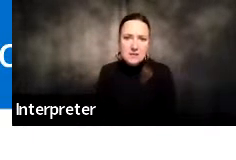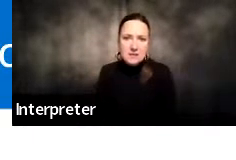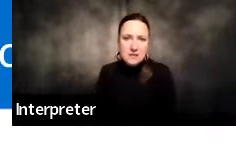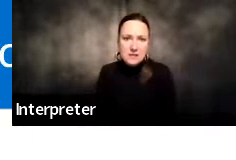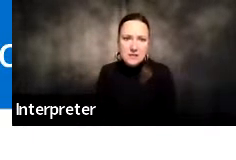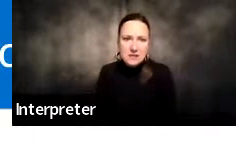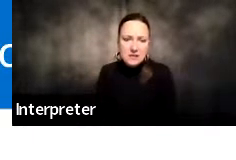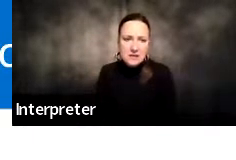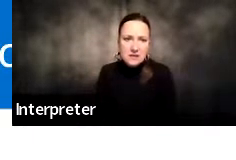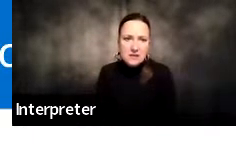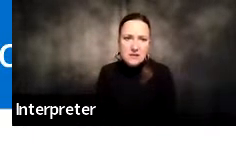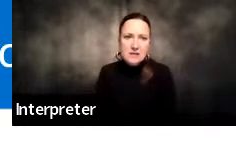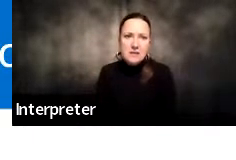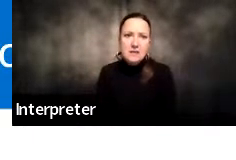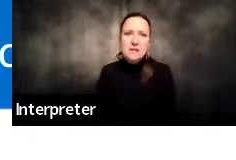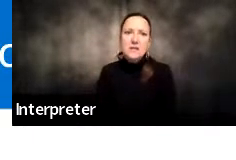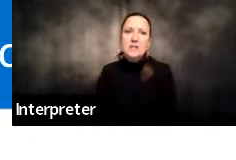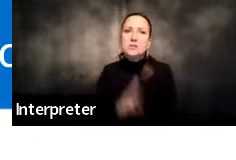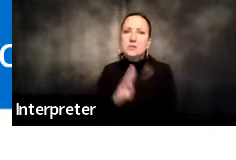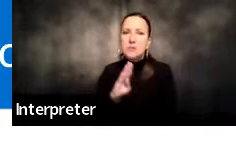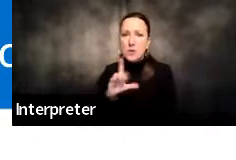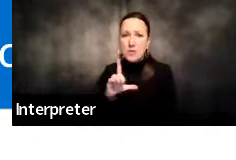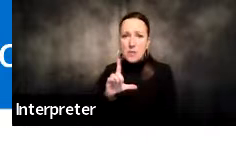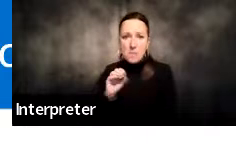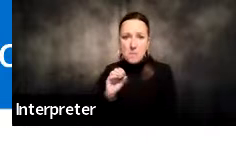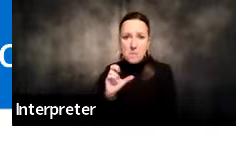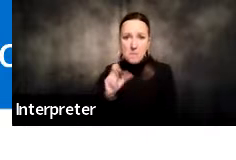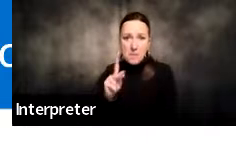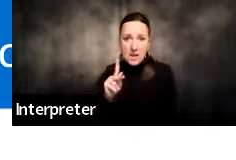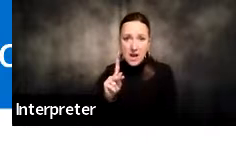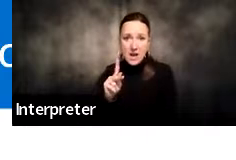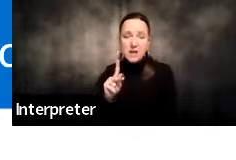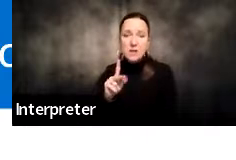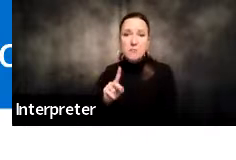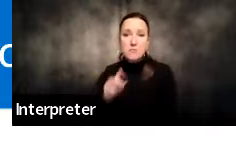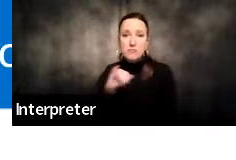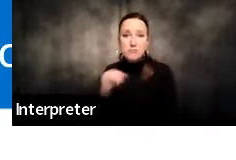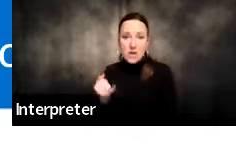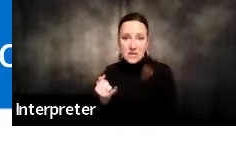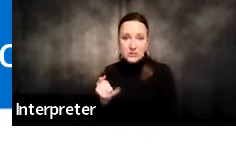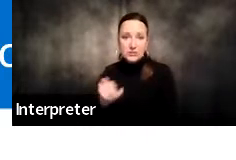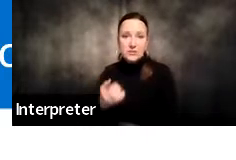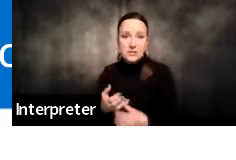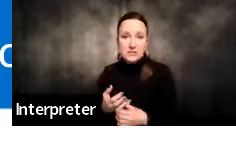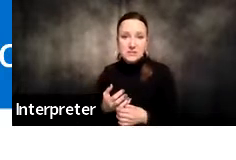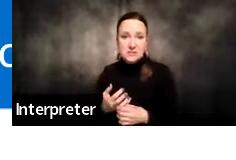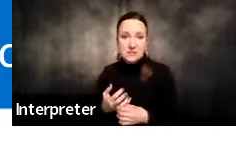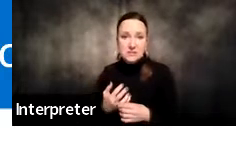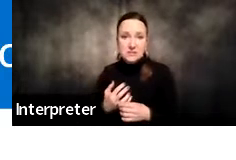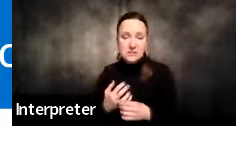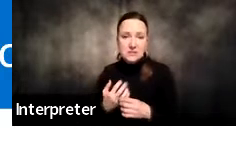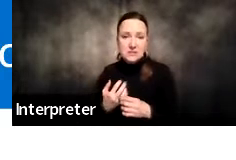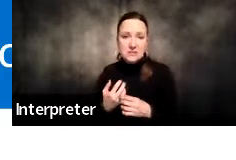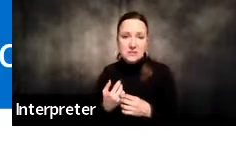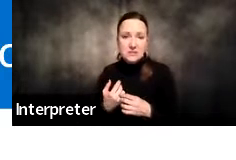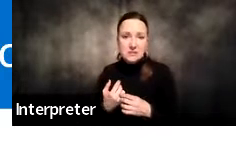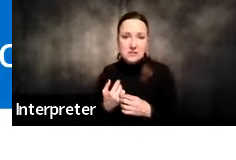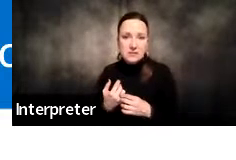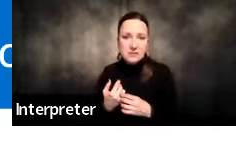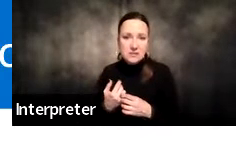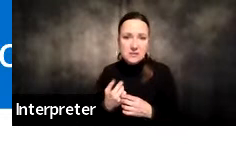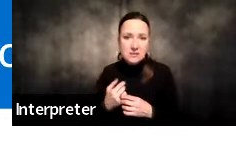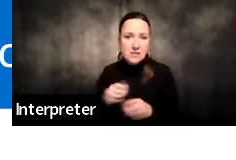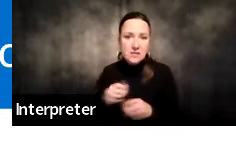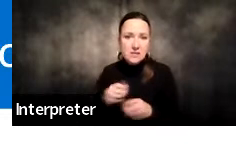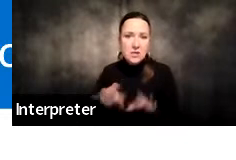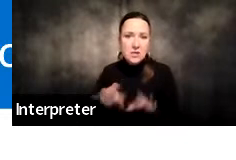So the buy block projects that I'm talking about today are really, it's based on, we've chosen these blocks